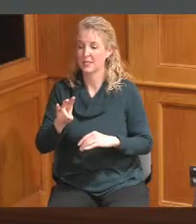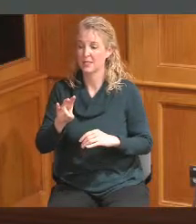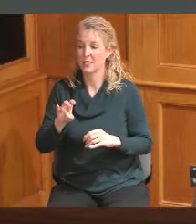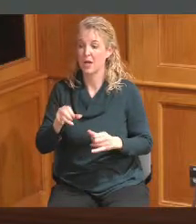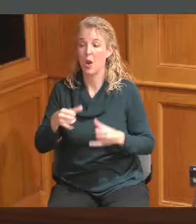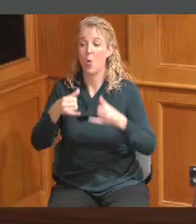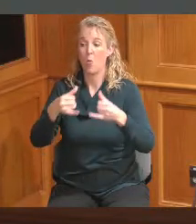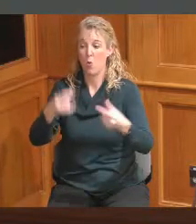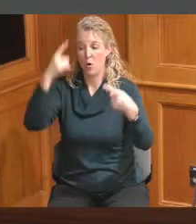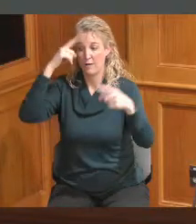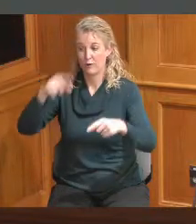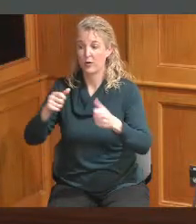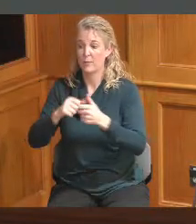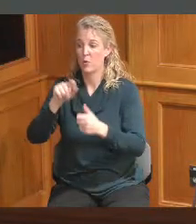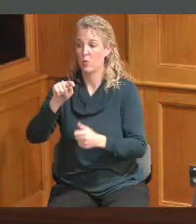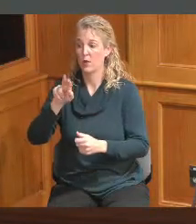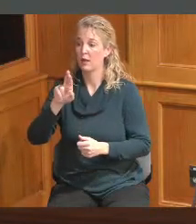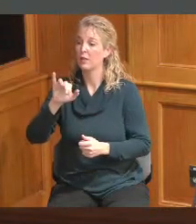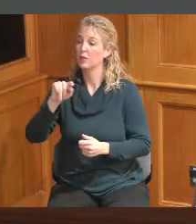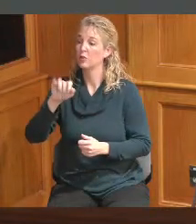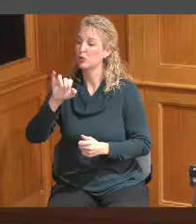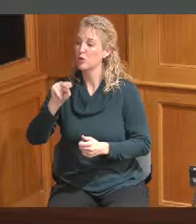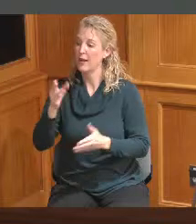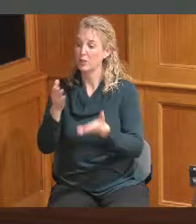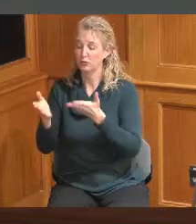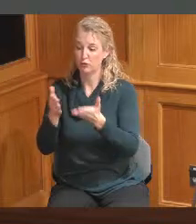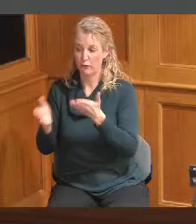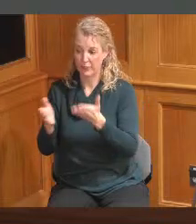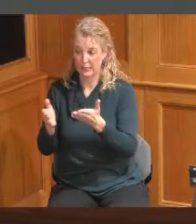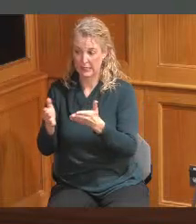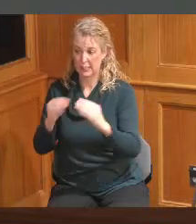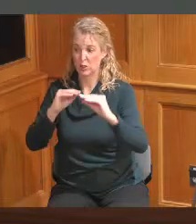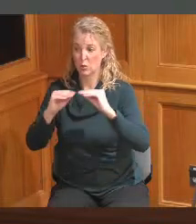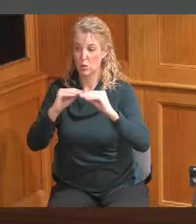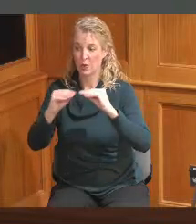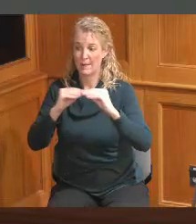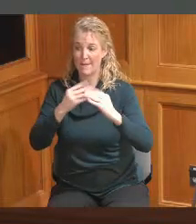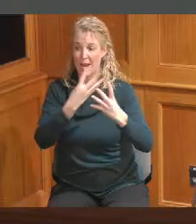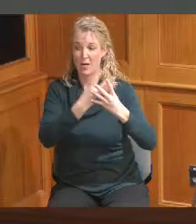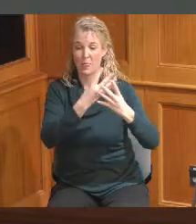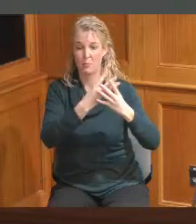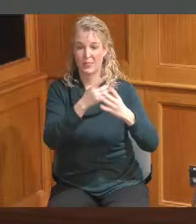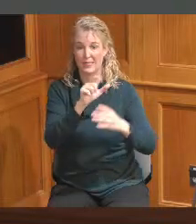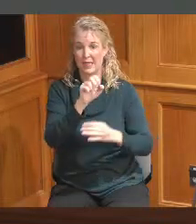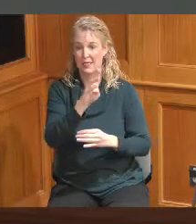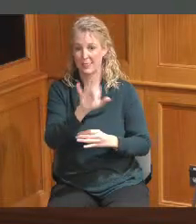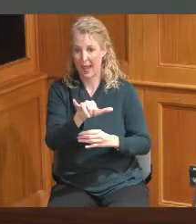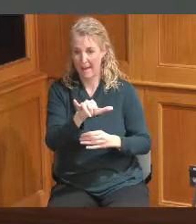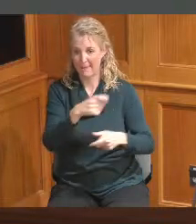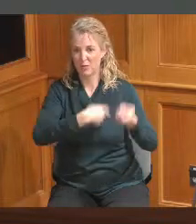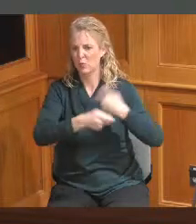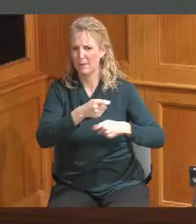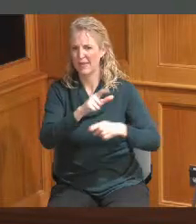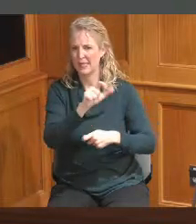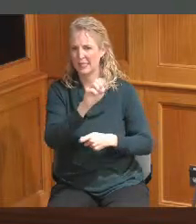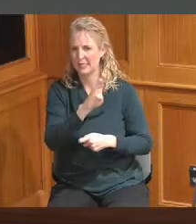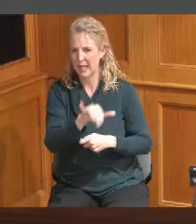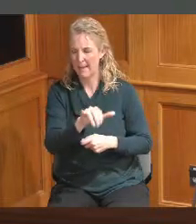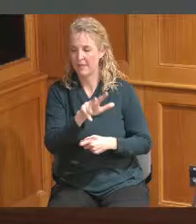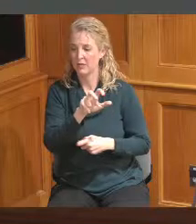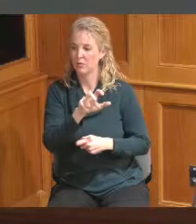award of an agreement with Triton Services for repair of the Justice Center lobby or replacement of the Justice Center lobby,